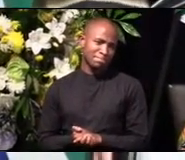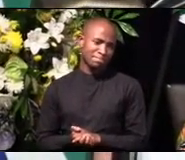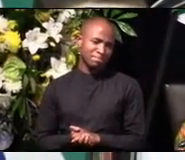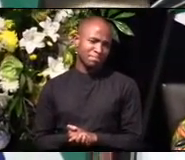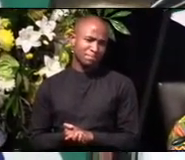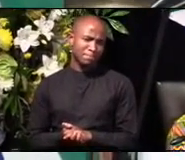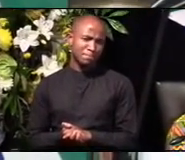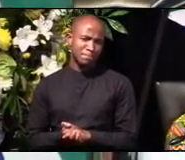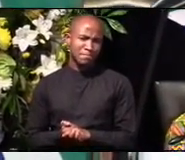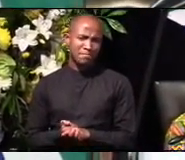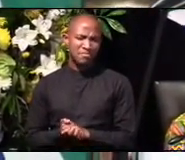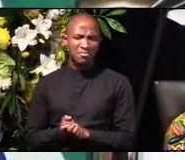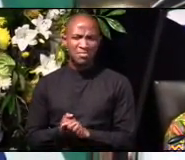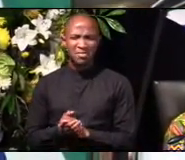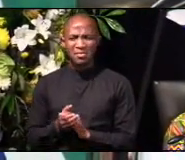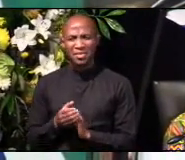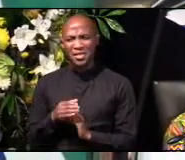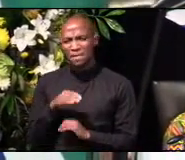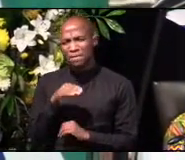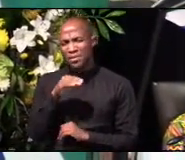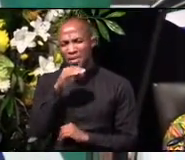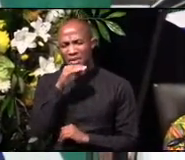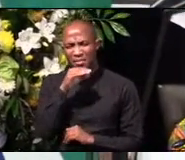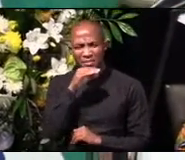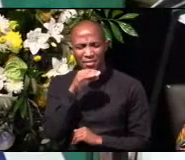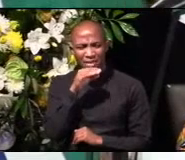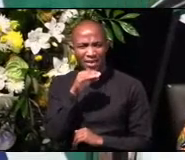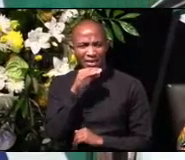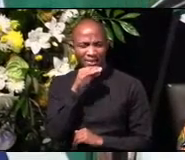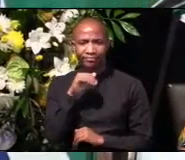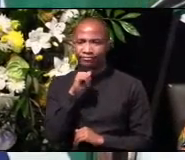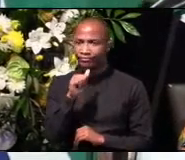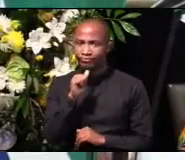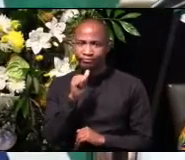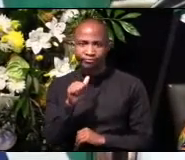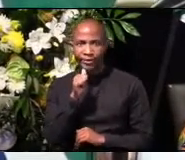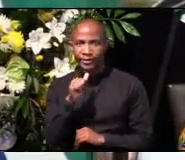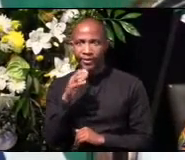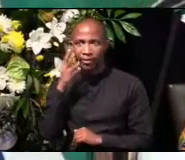which means even our talk of generation mix